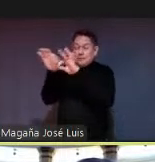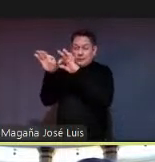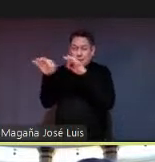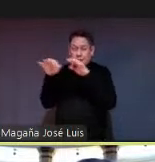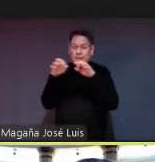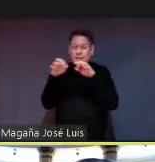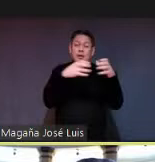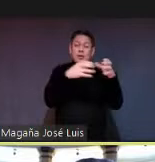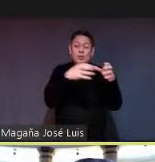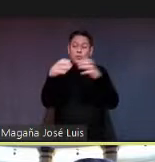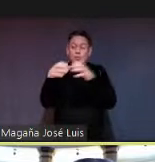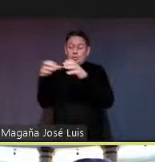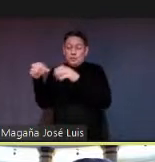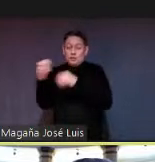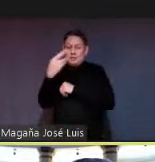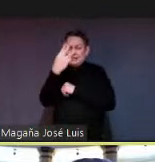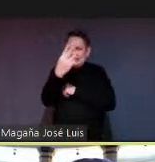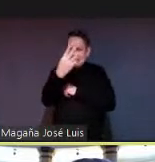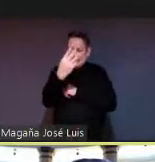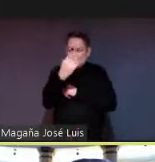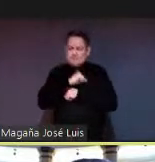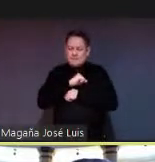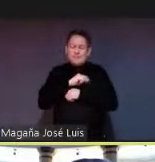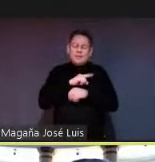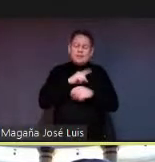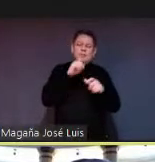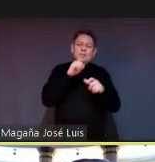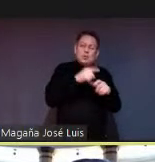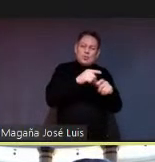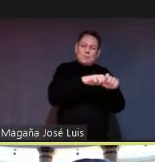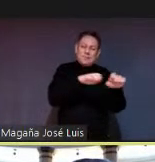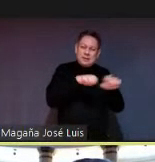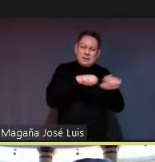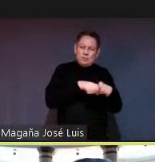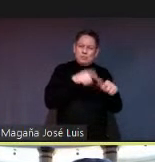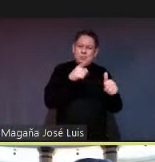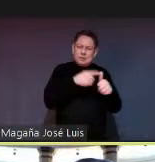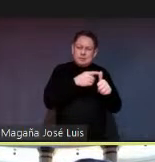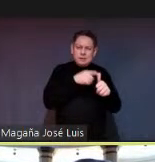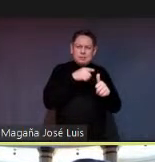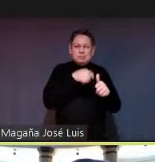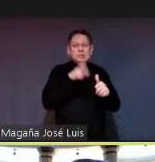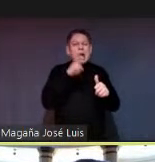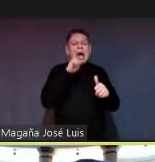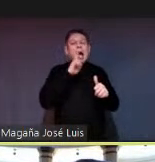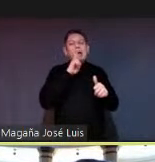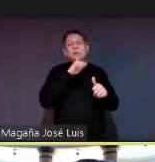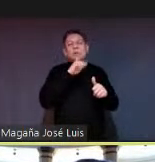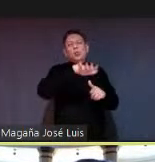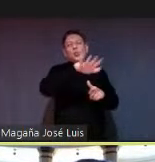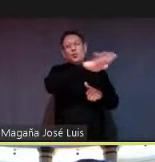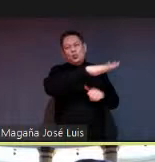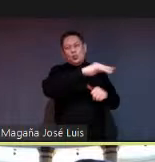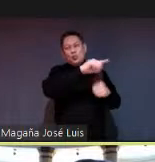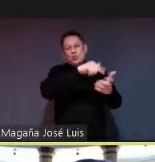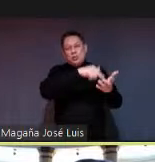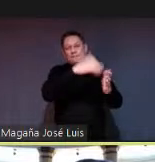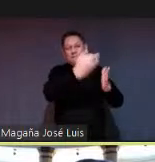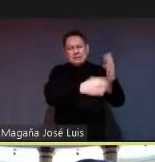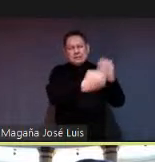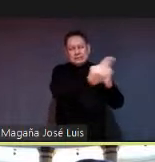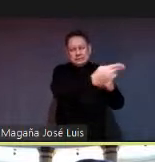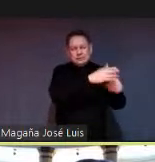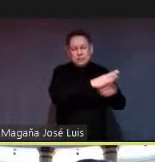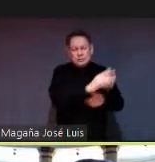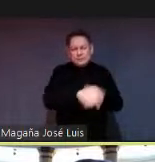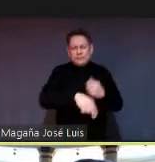with with students. We had three groups. One that analyzed the health demands. The second group discussed the